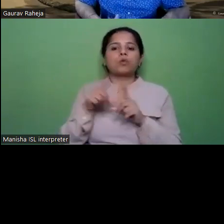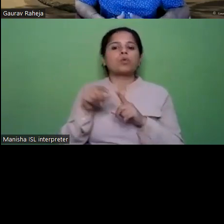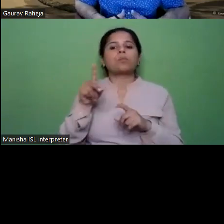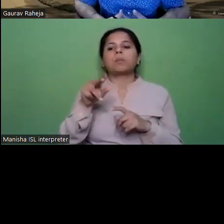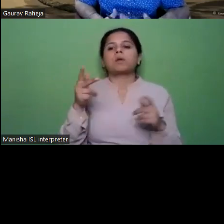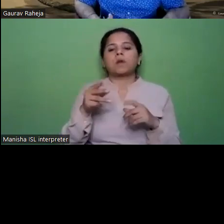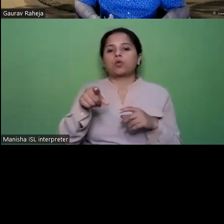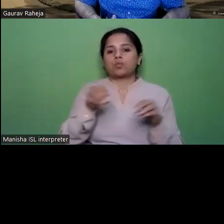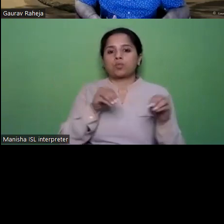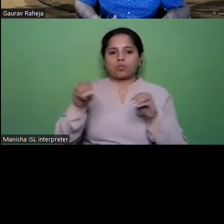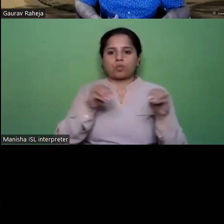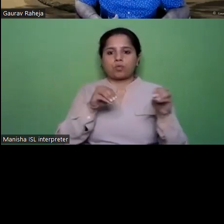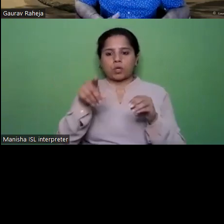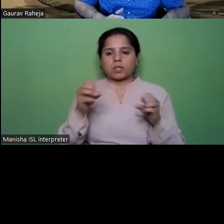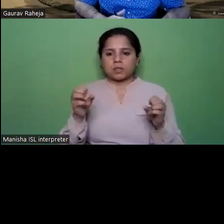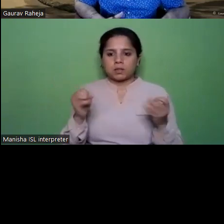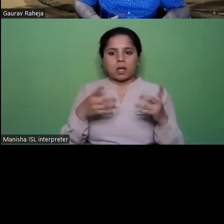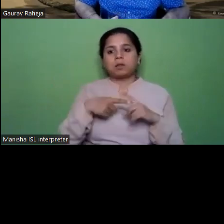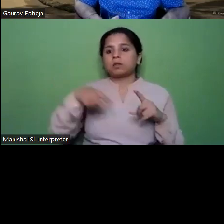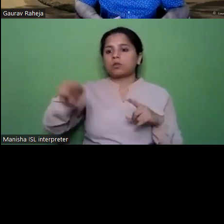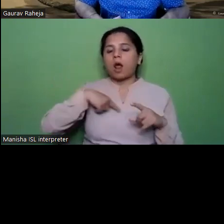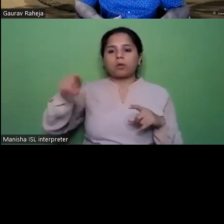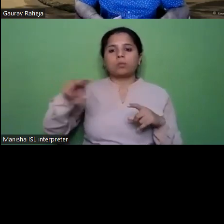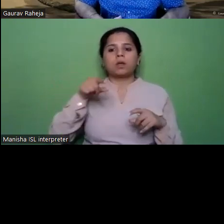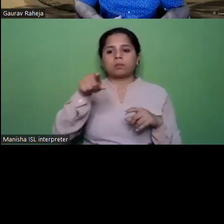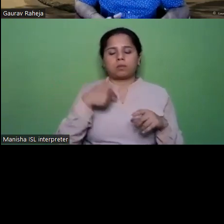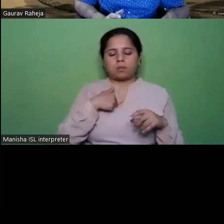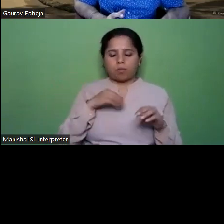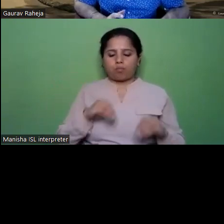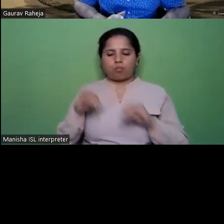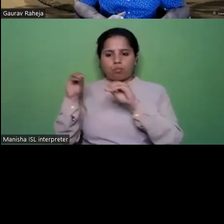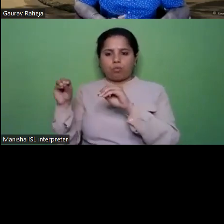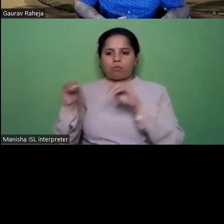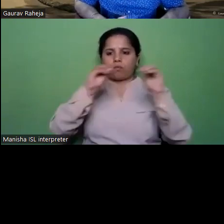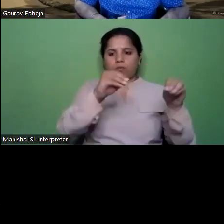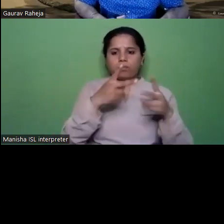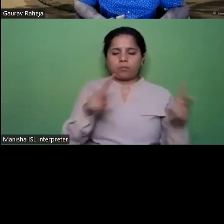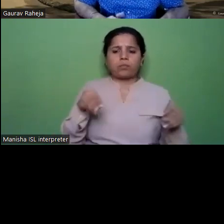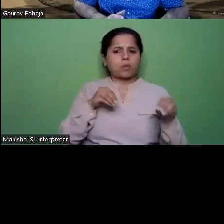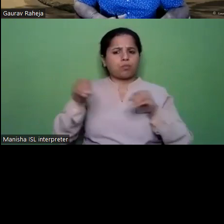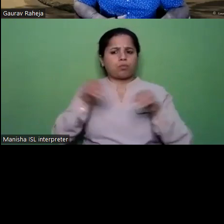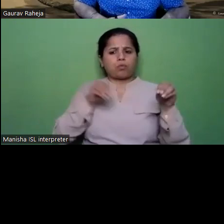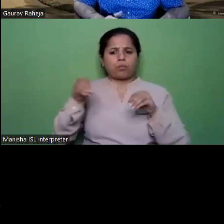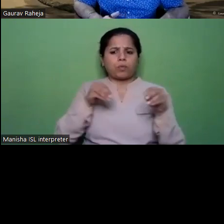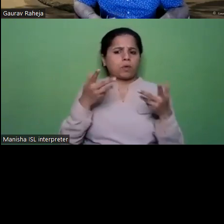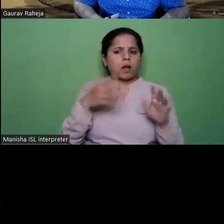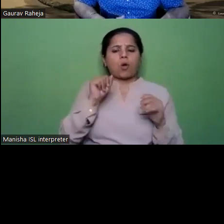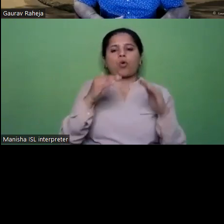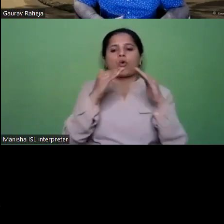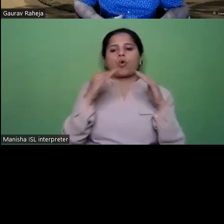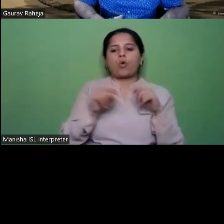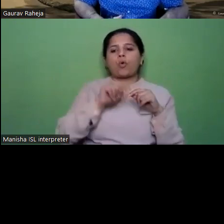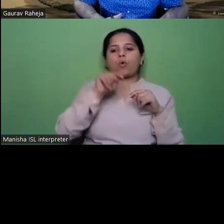moment you start moving, you are displacing yourself, whether it is movement from your home to buy